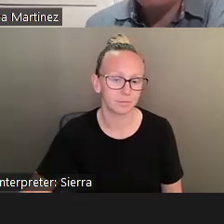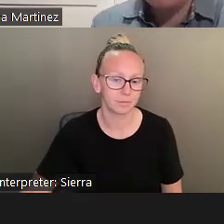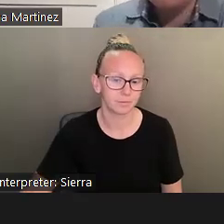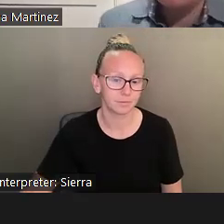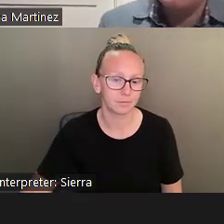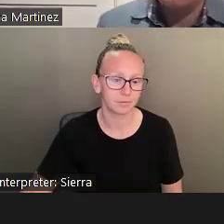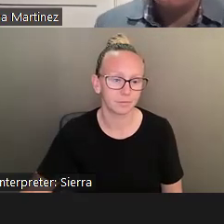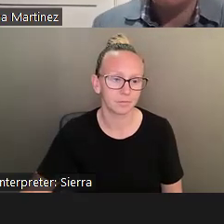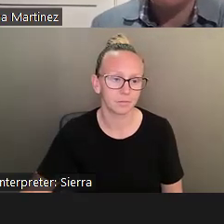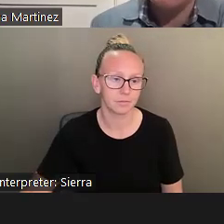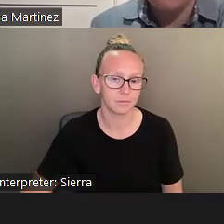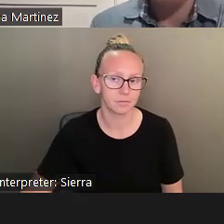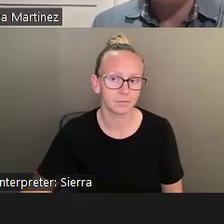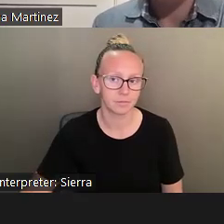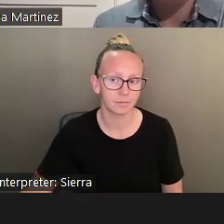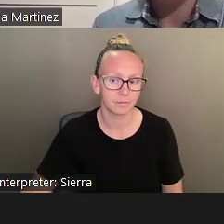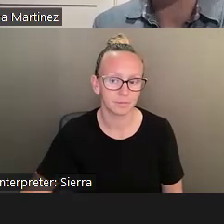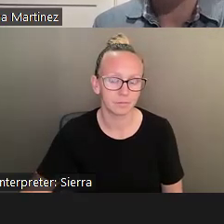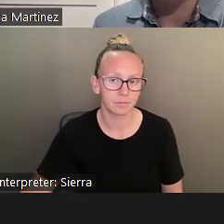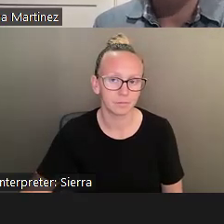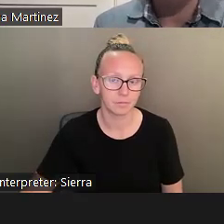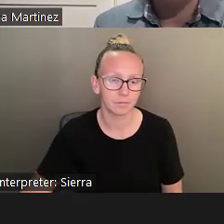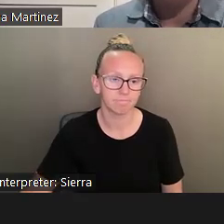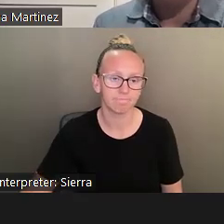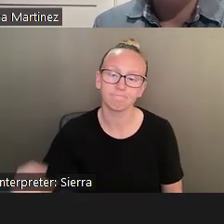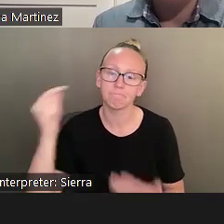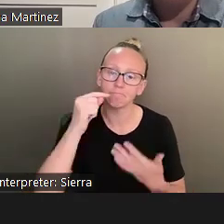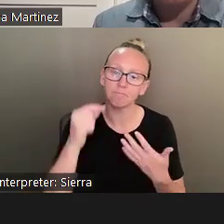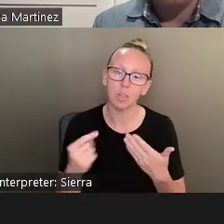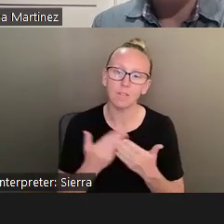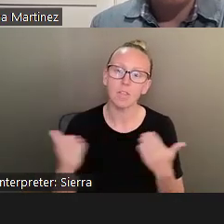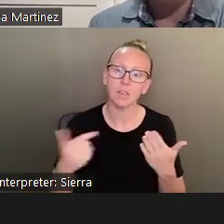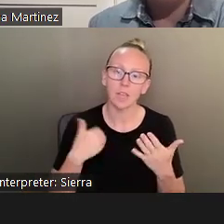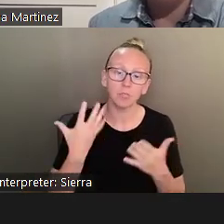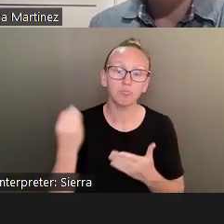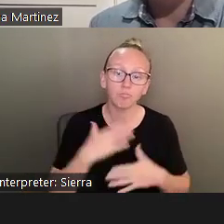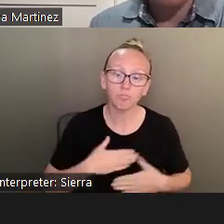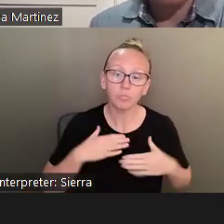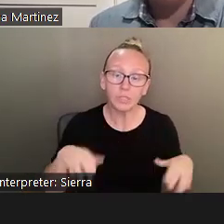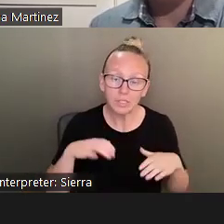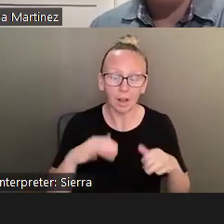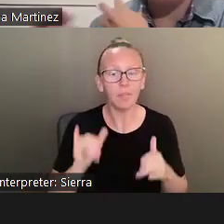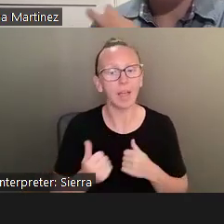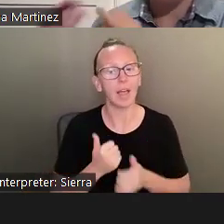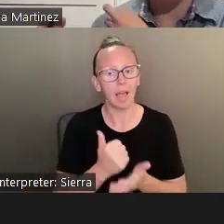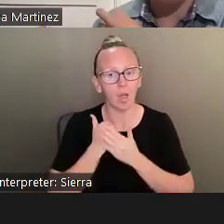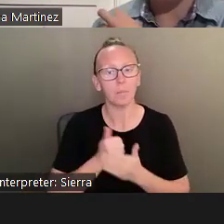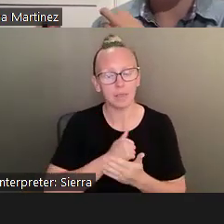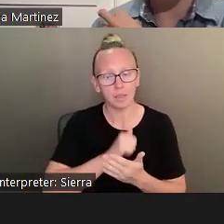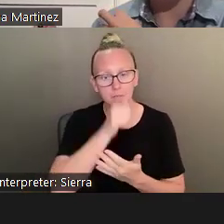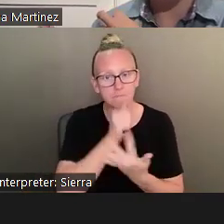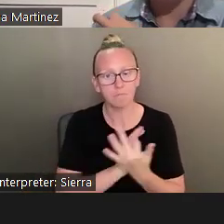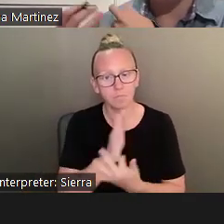And these were the things that got me through, that like made me find ways of being in my